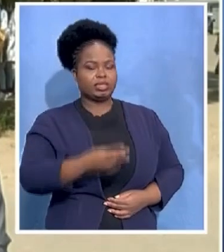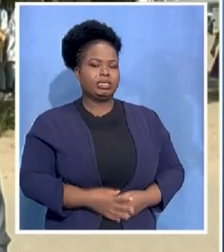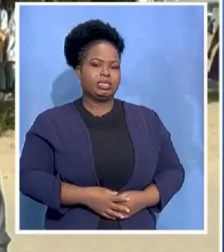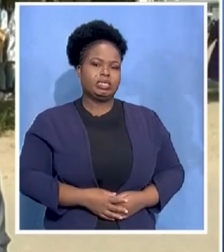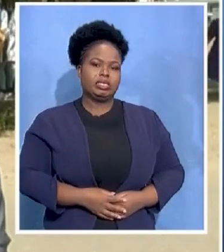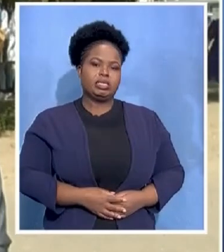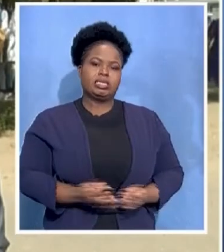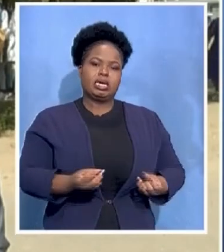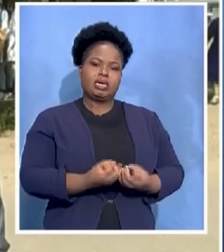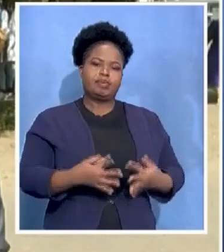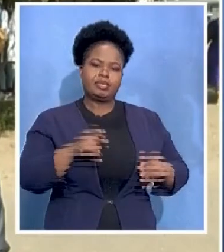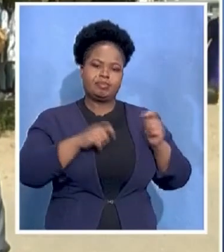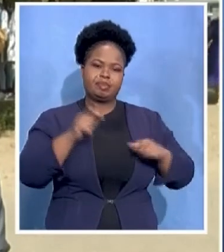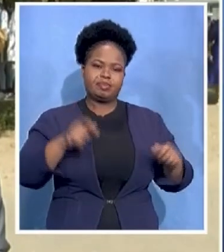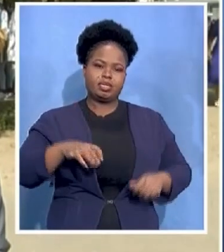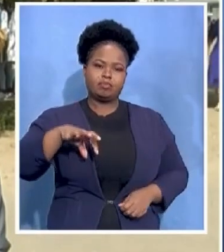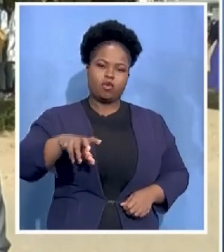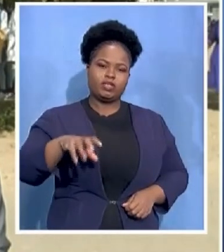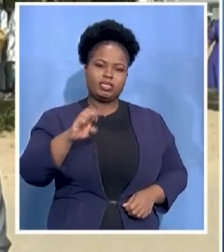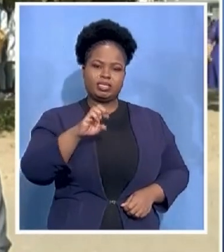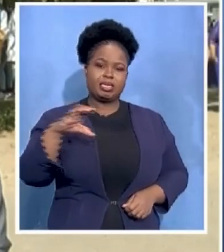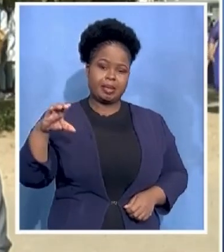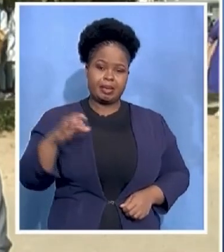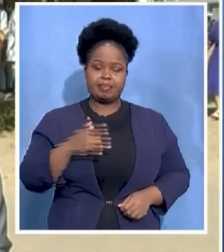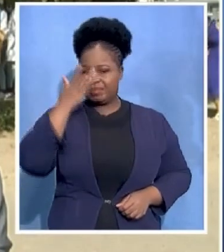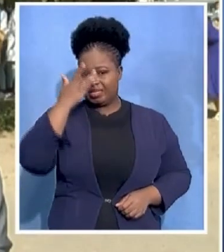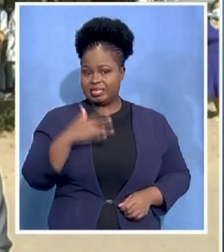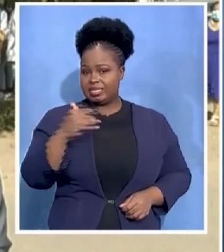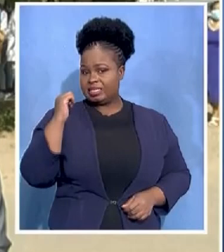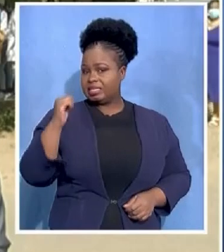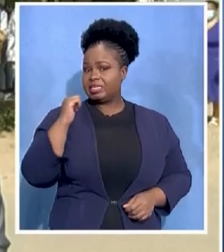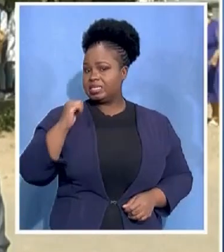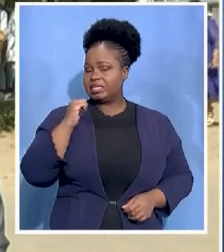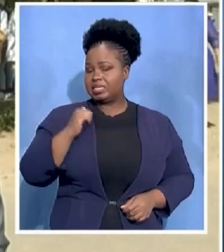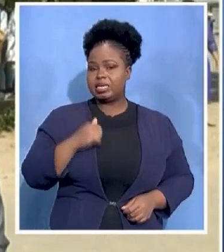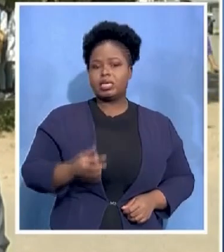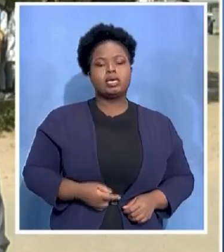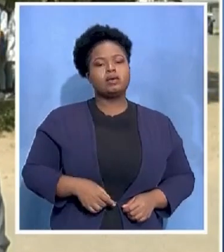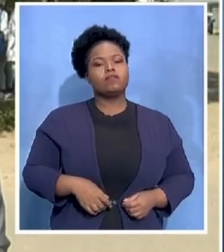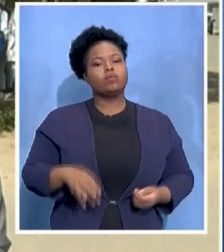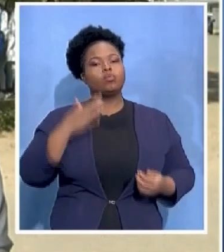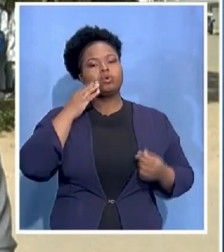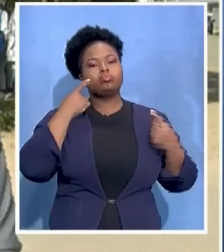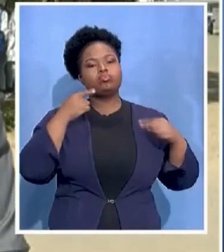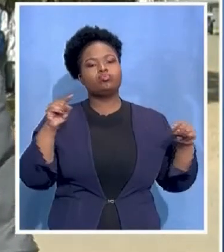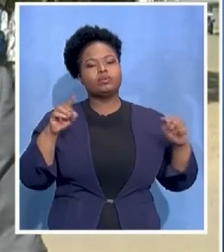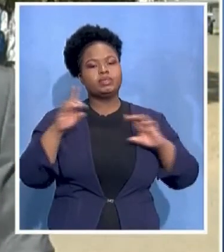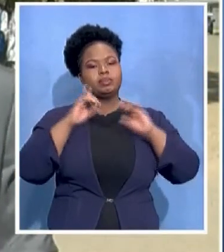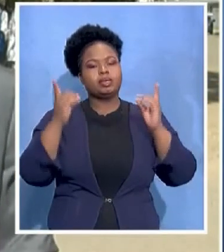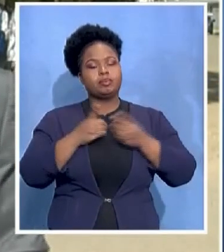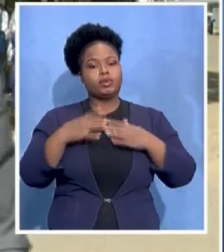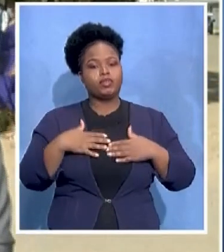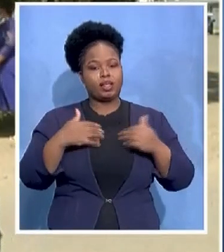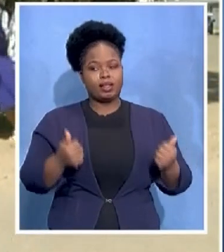Eastern Cape as of yesterday, according to the statement released by the Health Department, Eastern Cape, a total